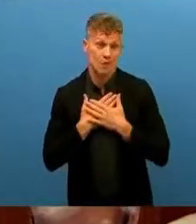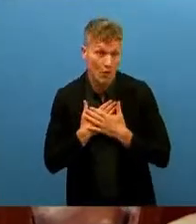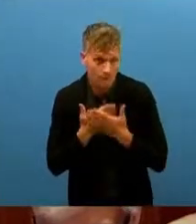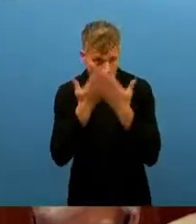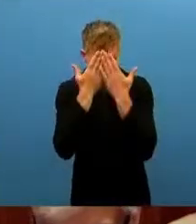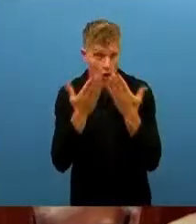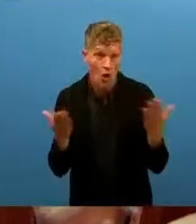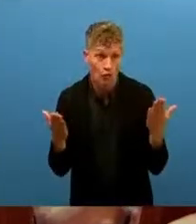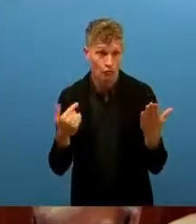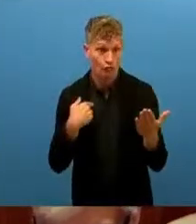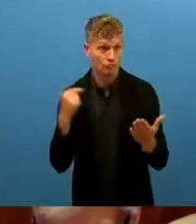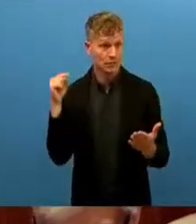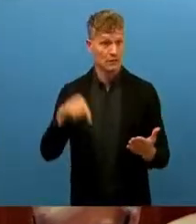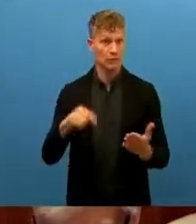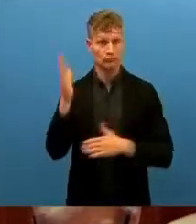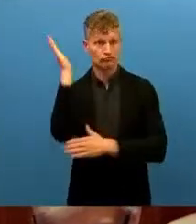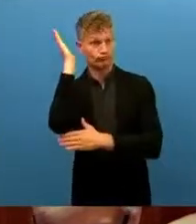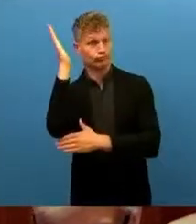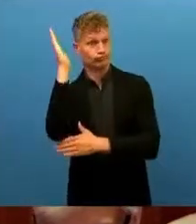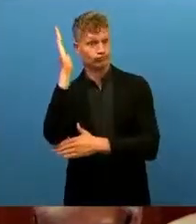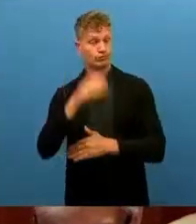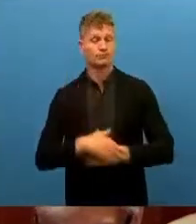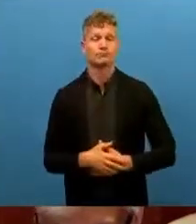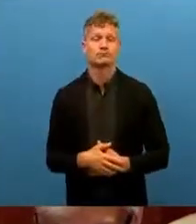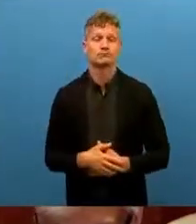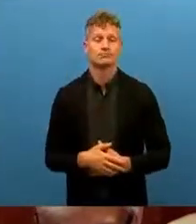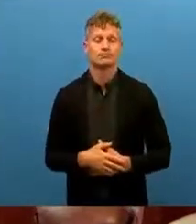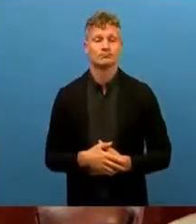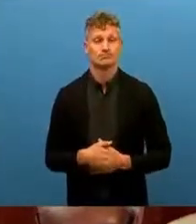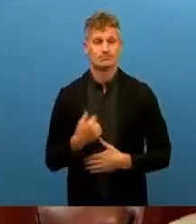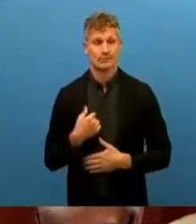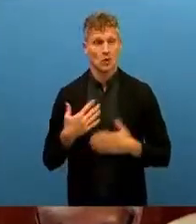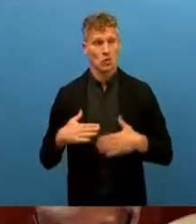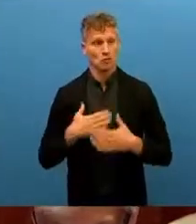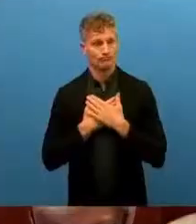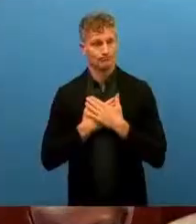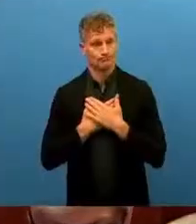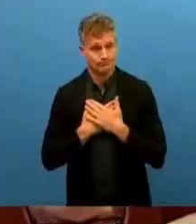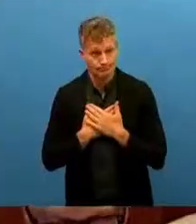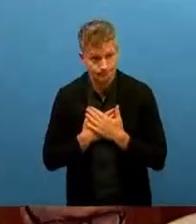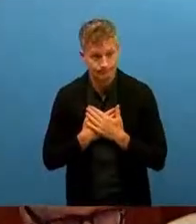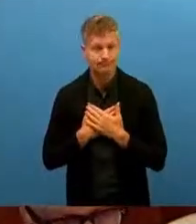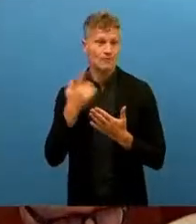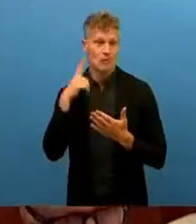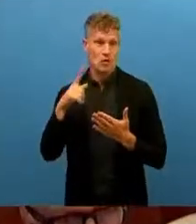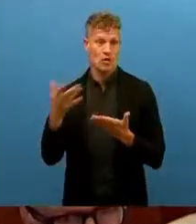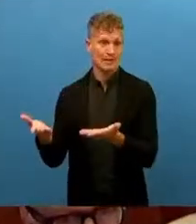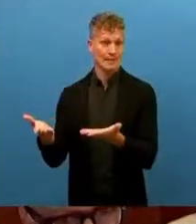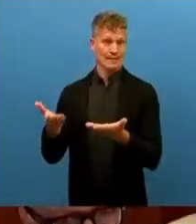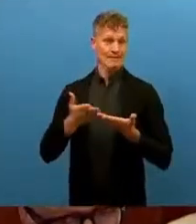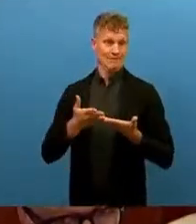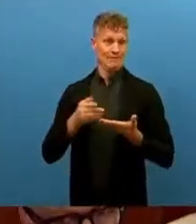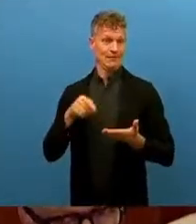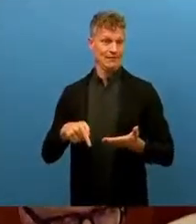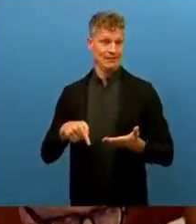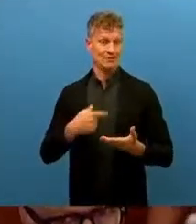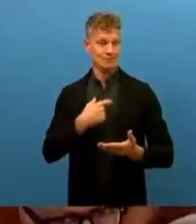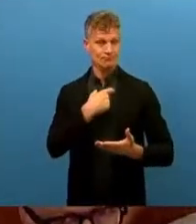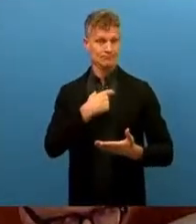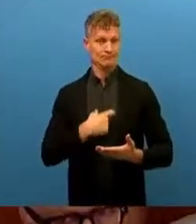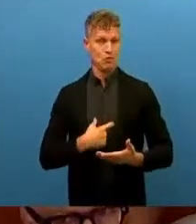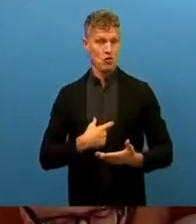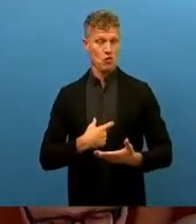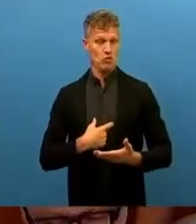co-facilitator. I'm humbled and honored to have been nominated for this role by Indigenous peoples